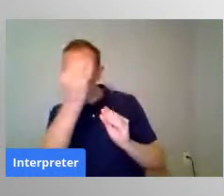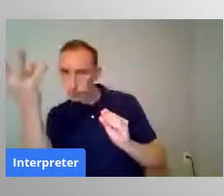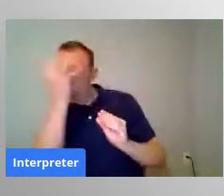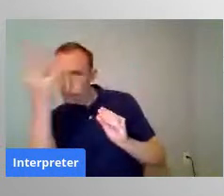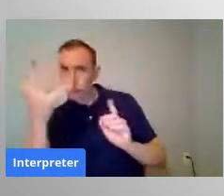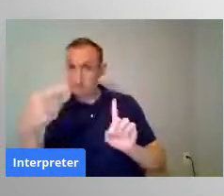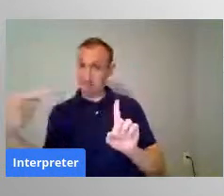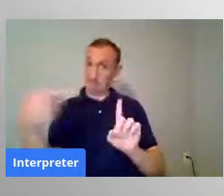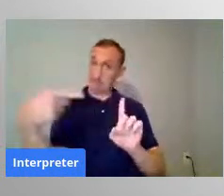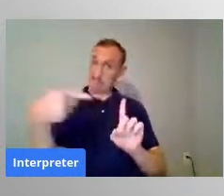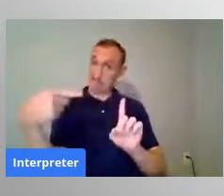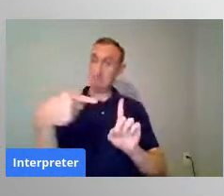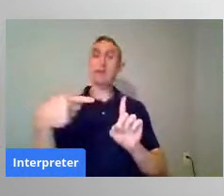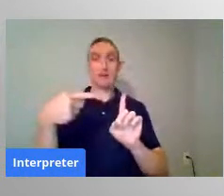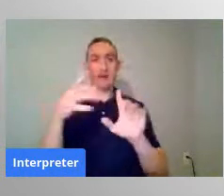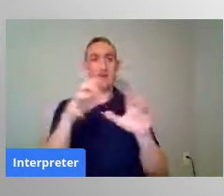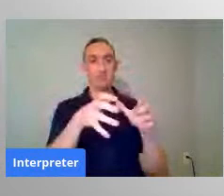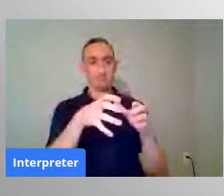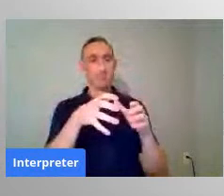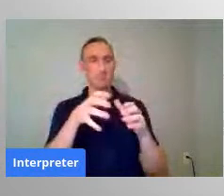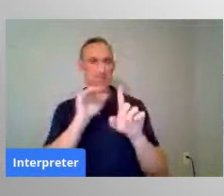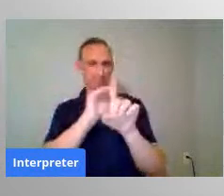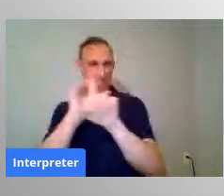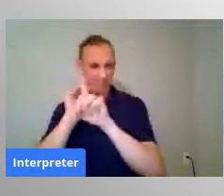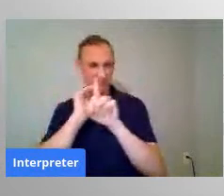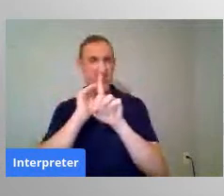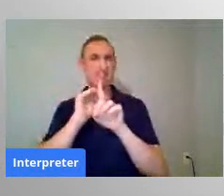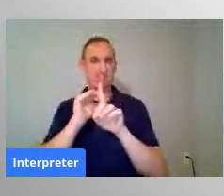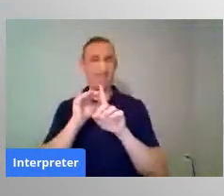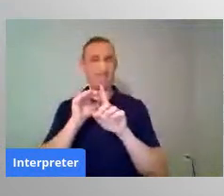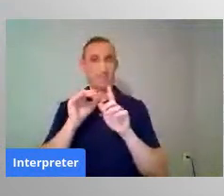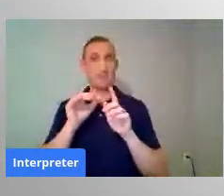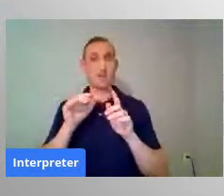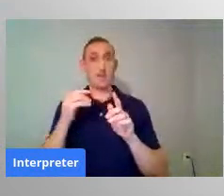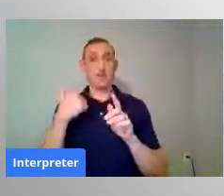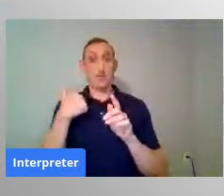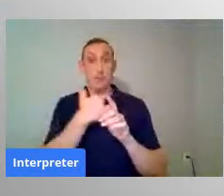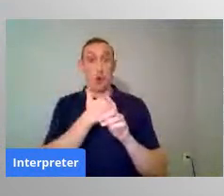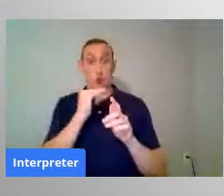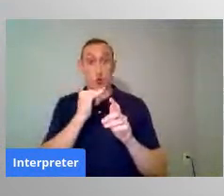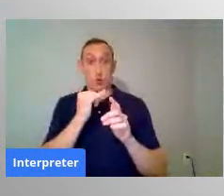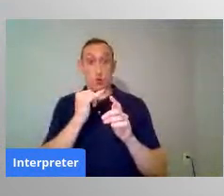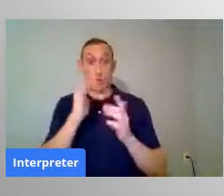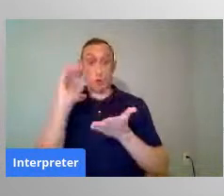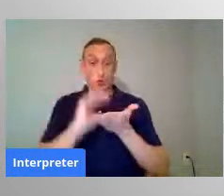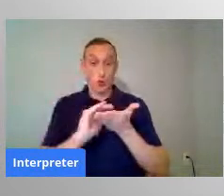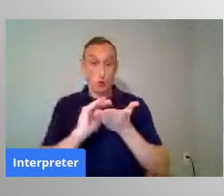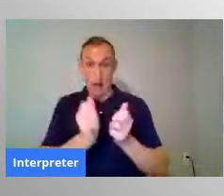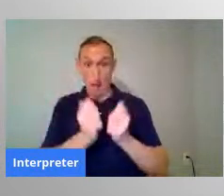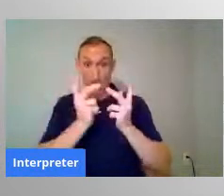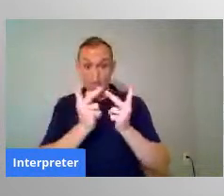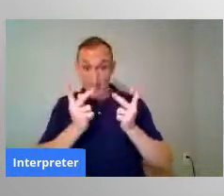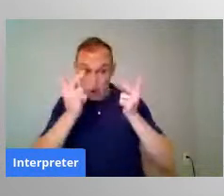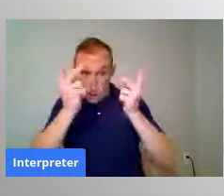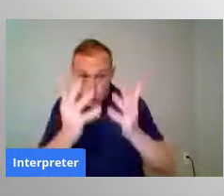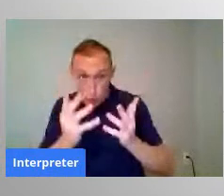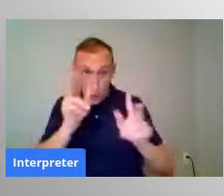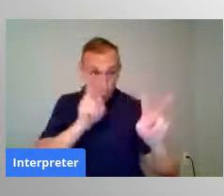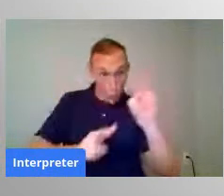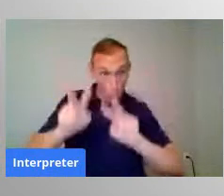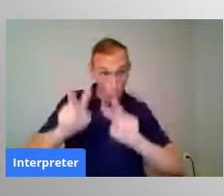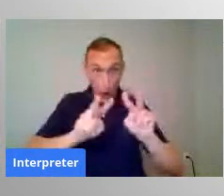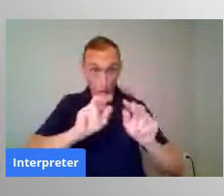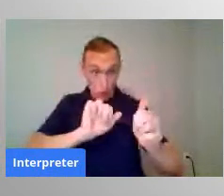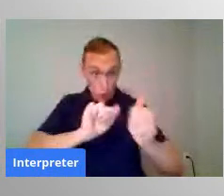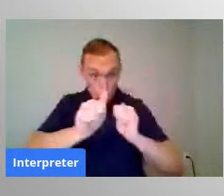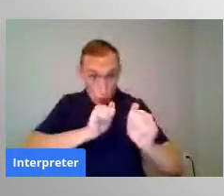visitors or guests at sporting events, we have reduced that to 25% and have taken precautions at